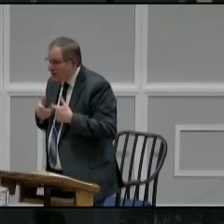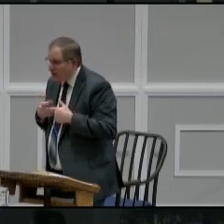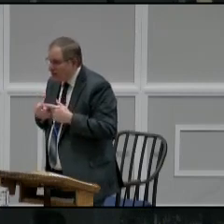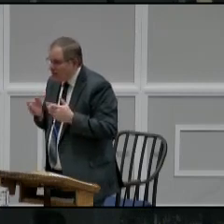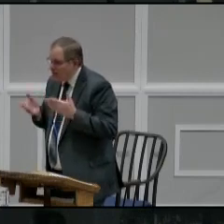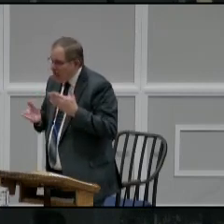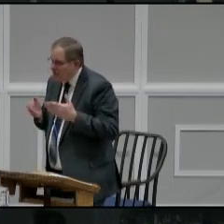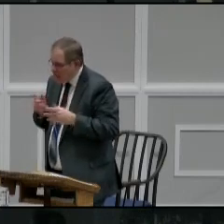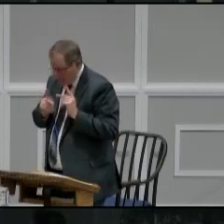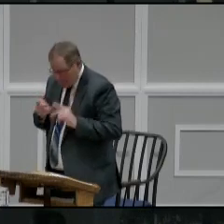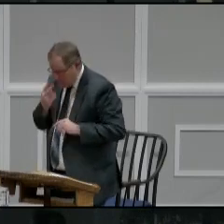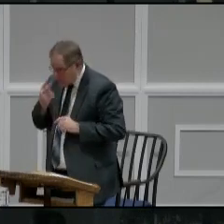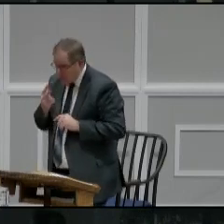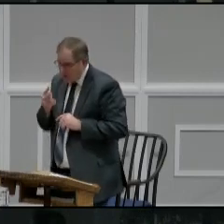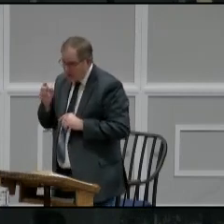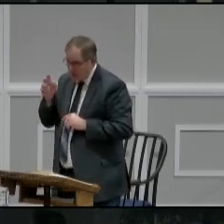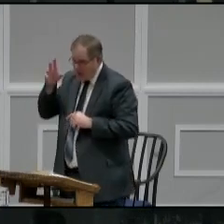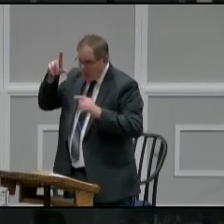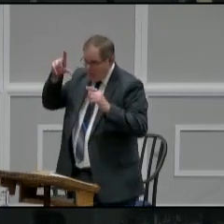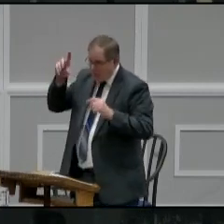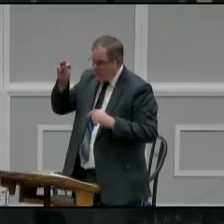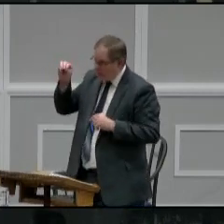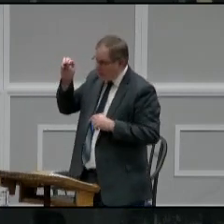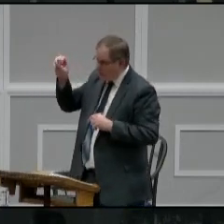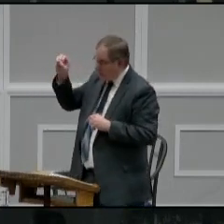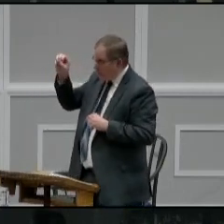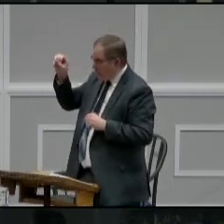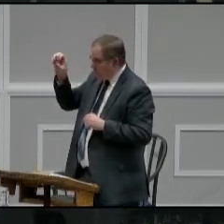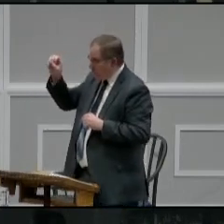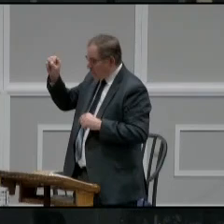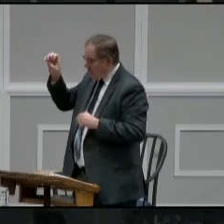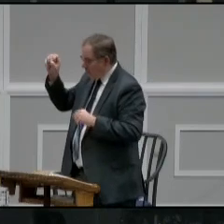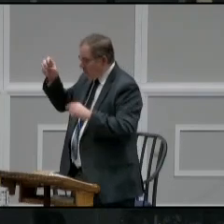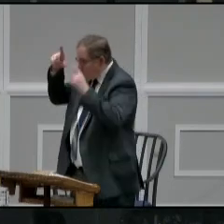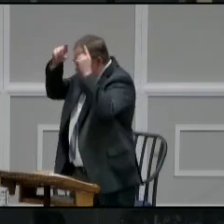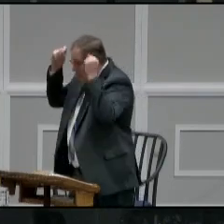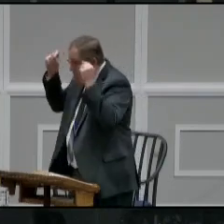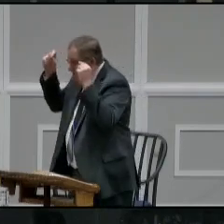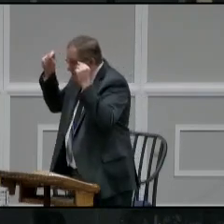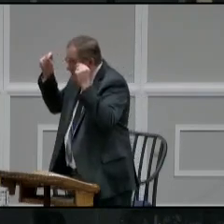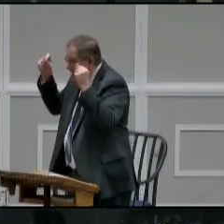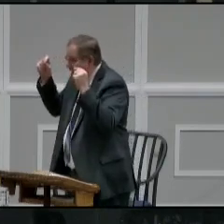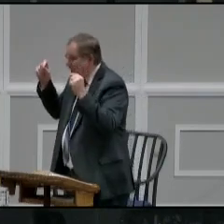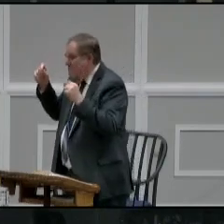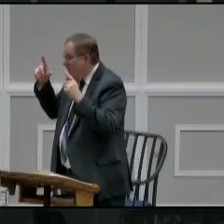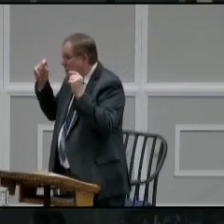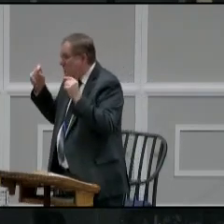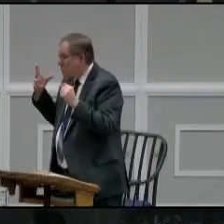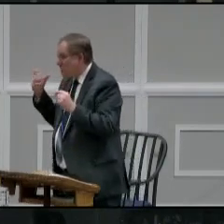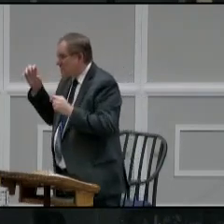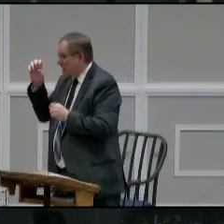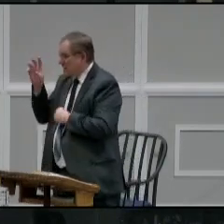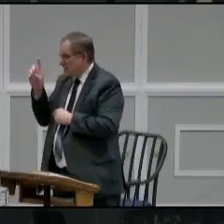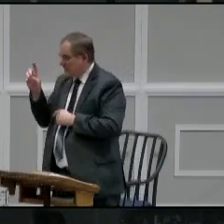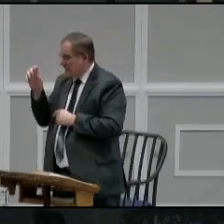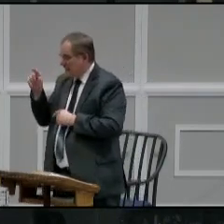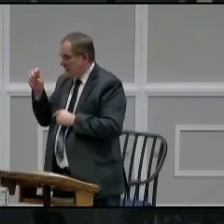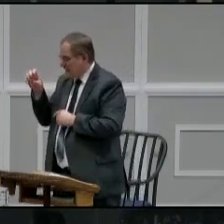delayed. You know what I call that right there? Unmet expectations.